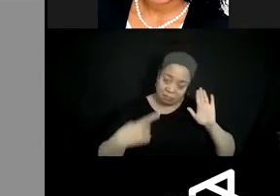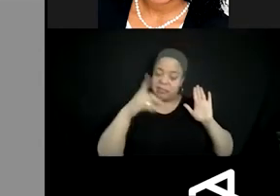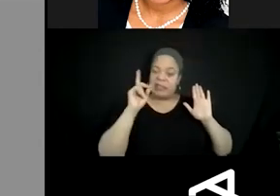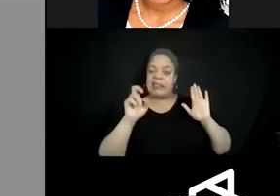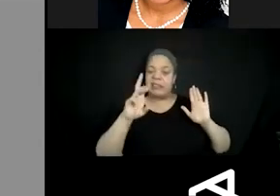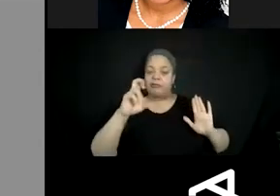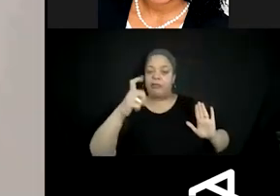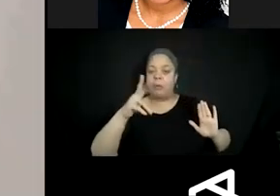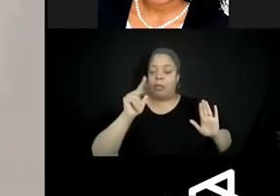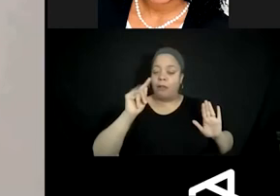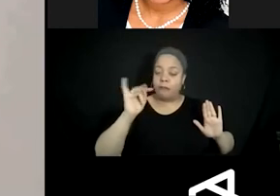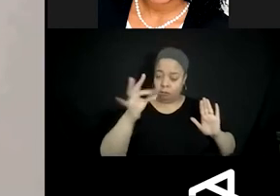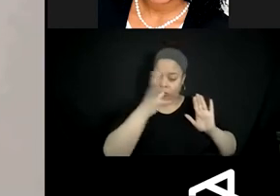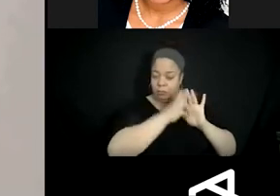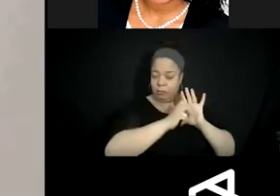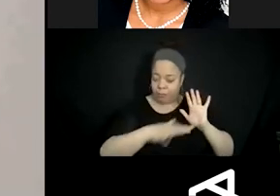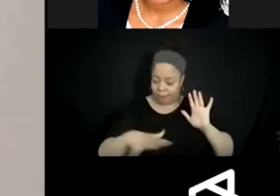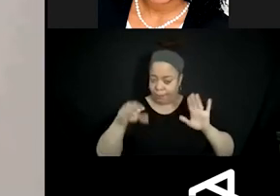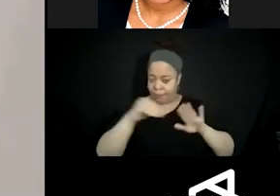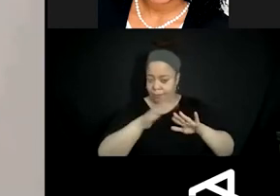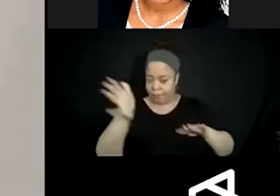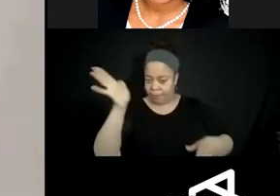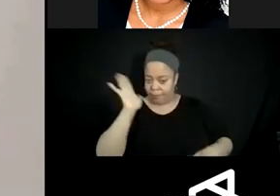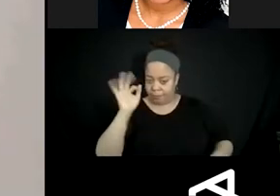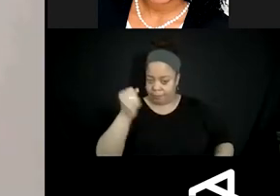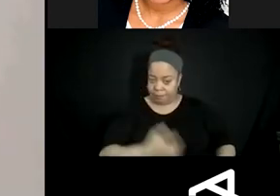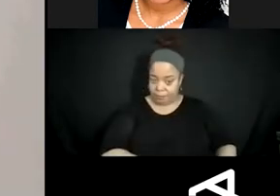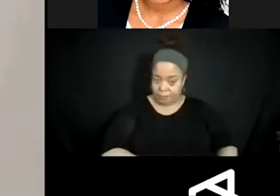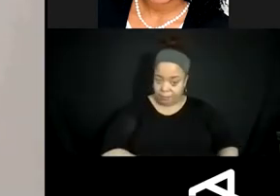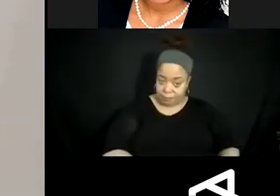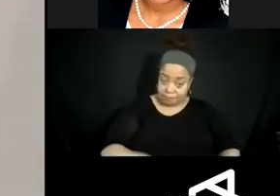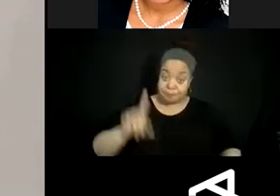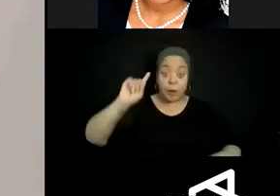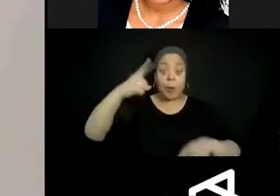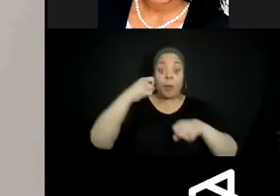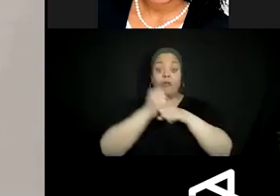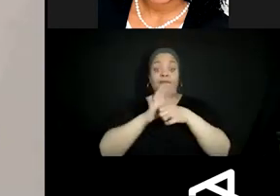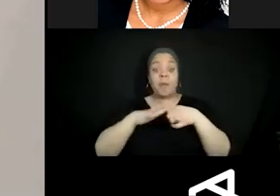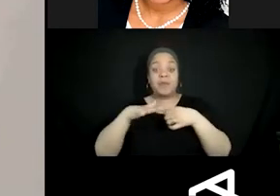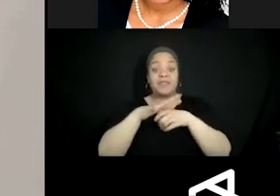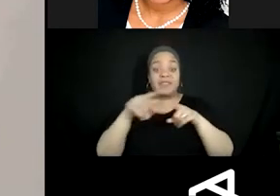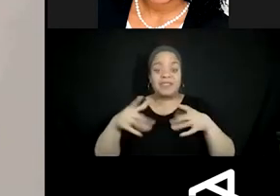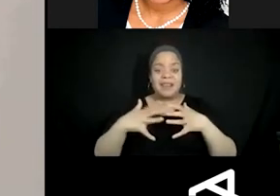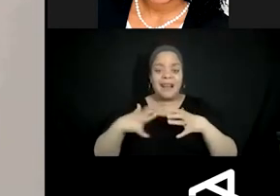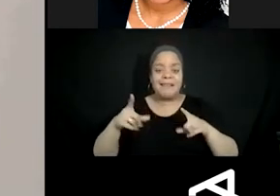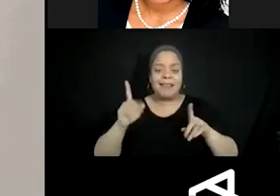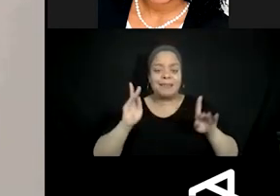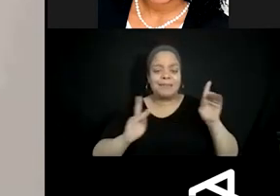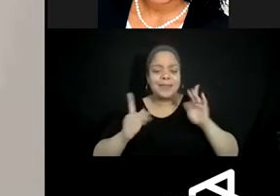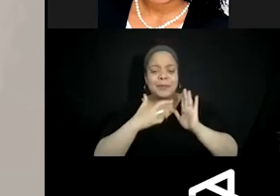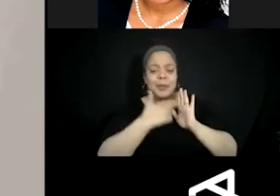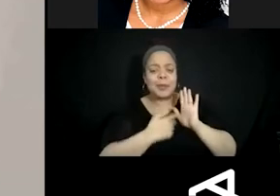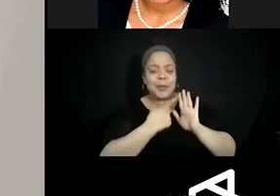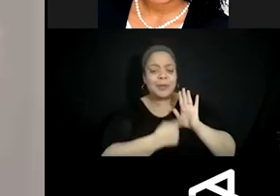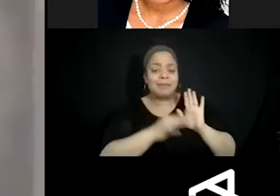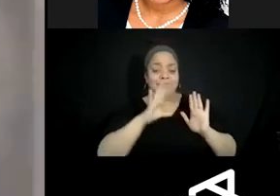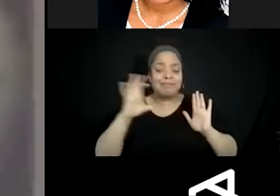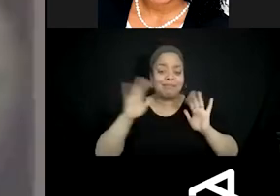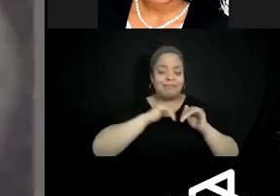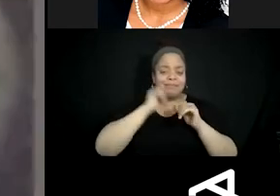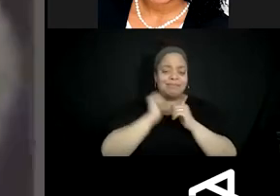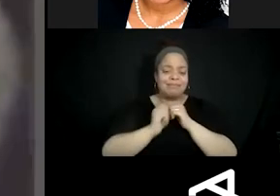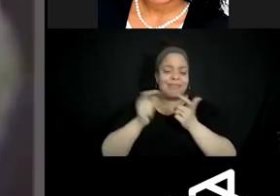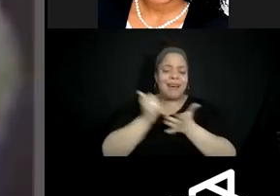A lot of these rules that the FCC passed that help broadcasters more accountable, when Reagan comes along in